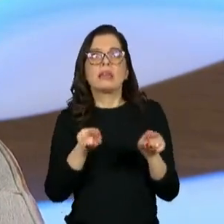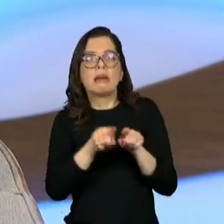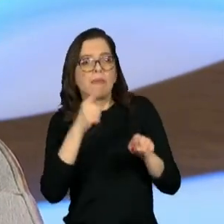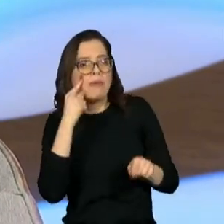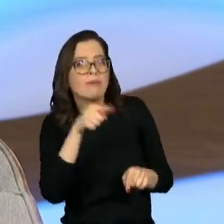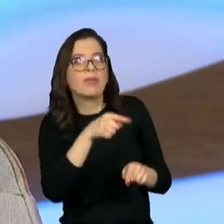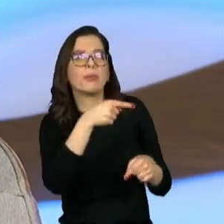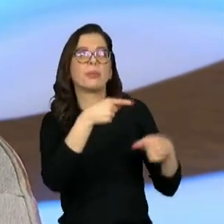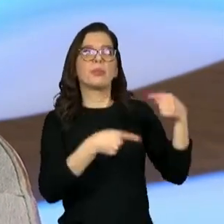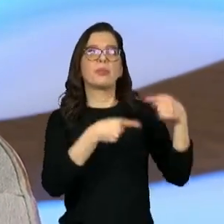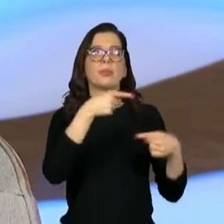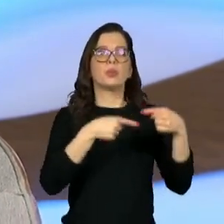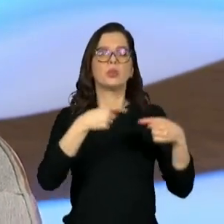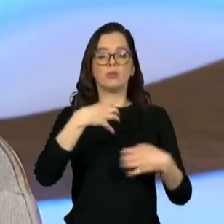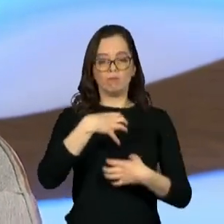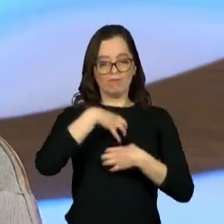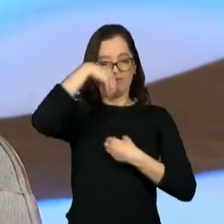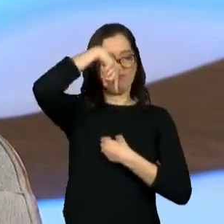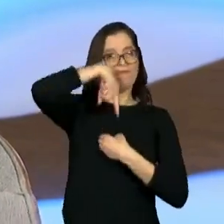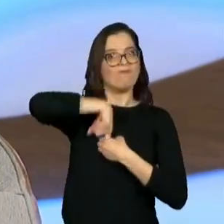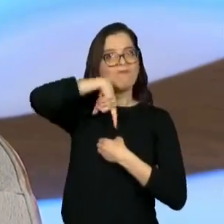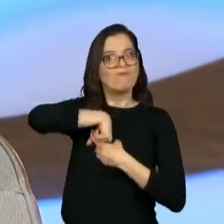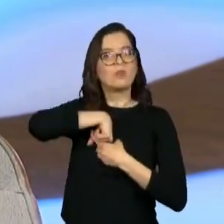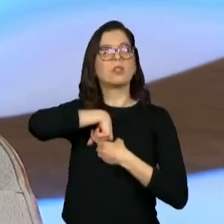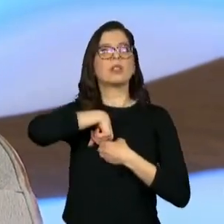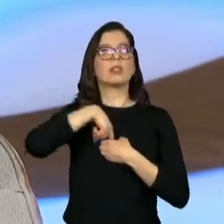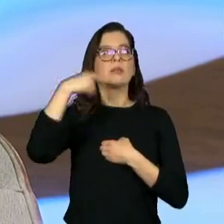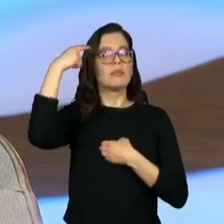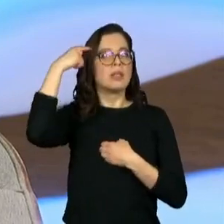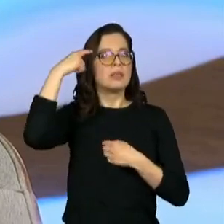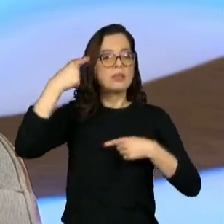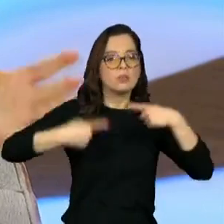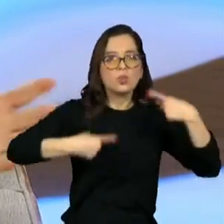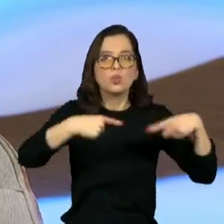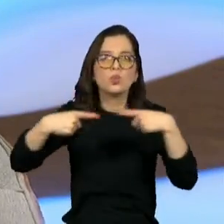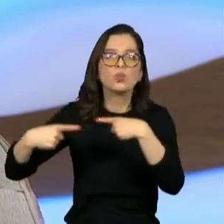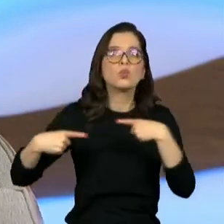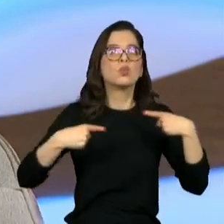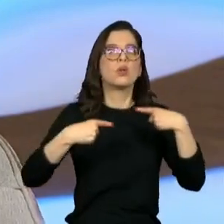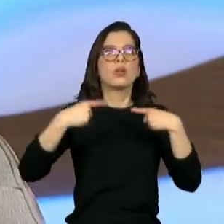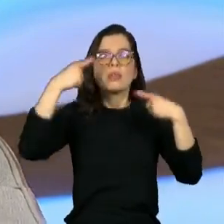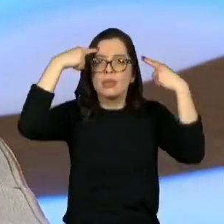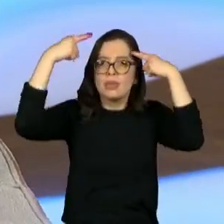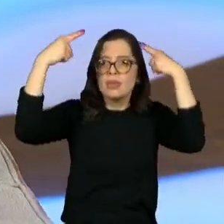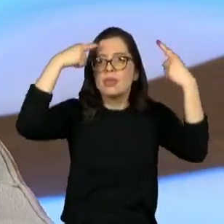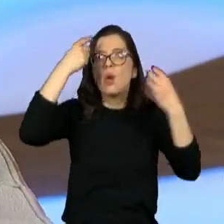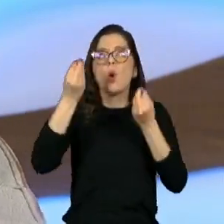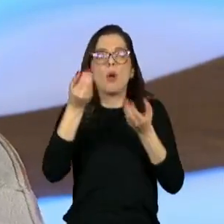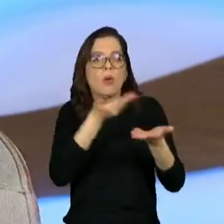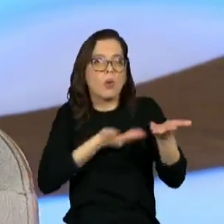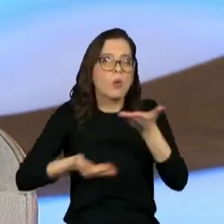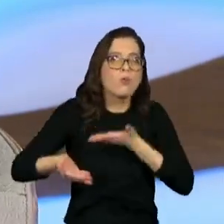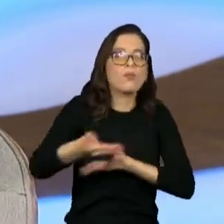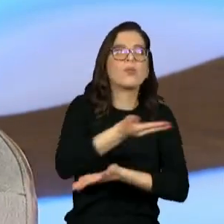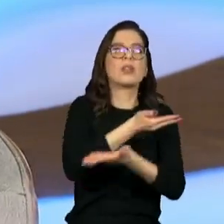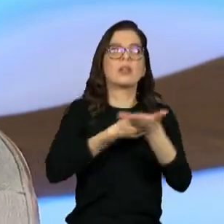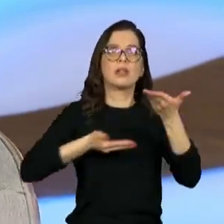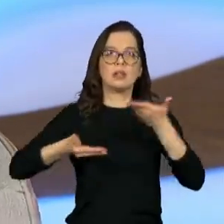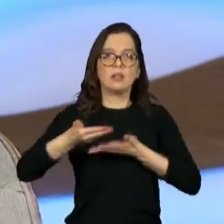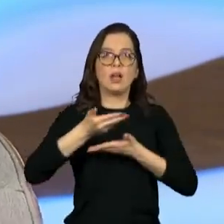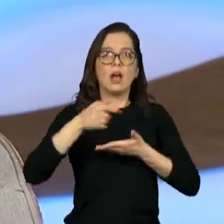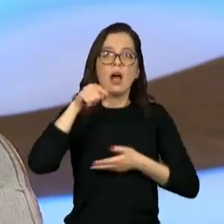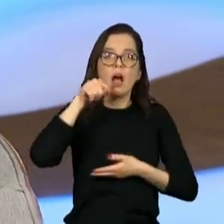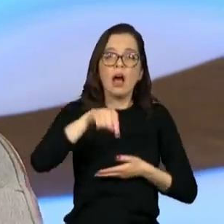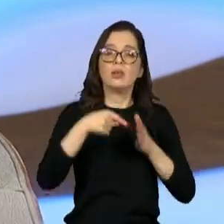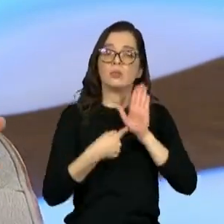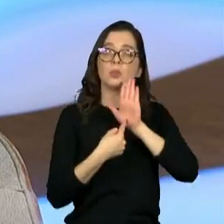politics and moral judgments, to go back to our earlier discussion, and conceptions of how to live with nature. These